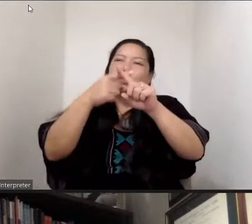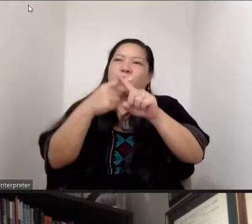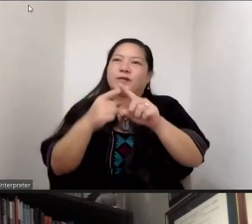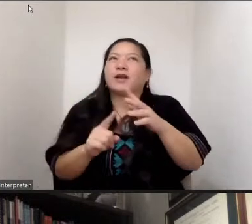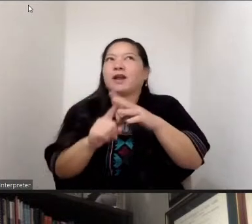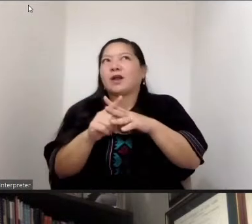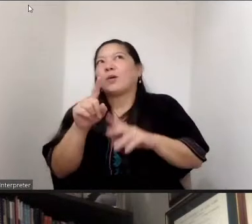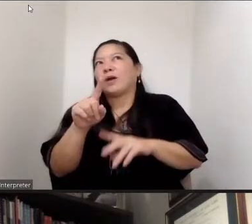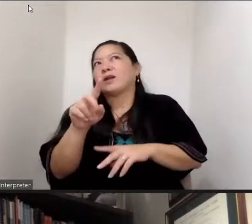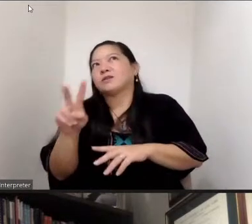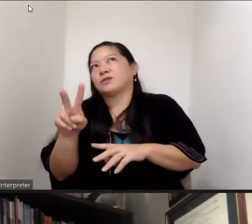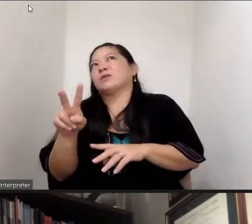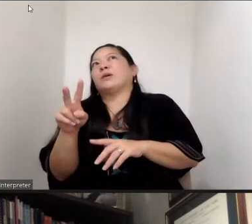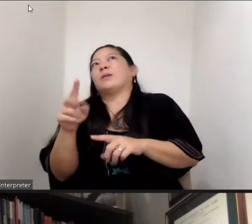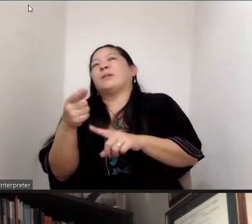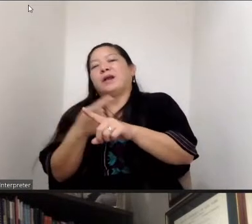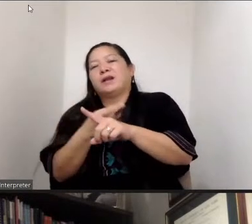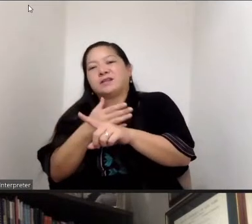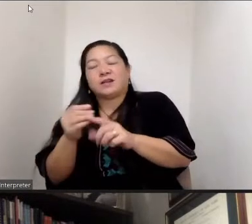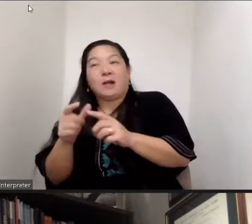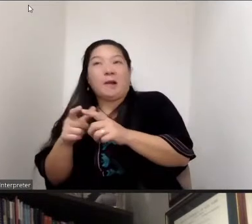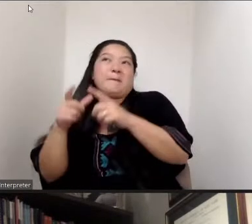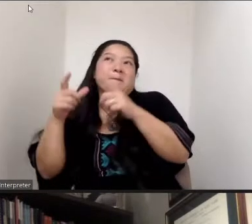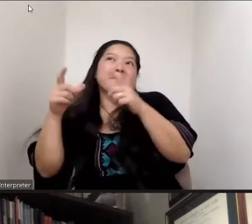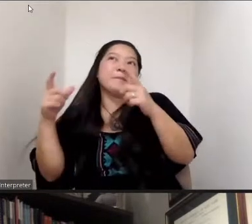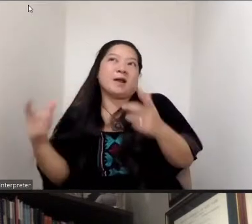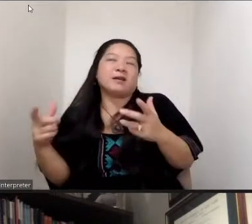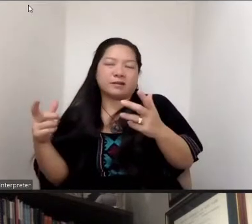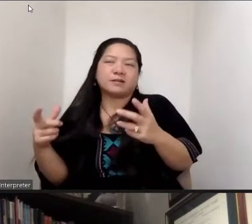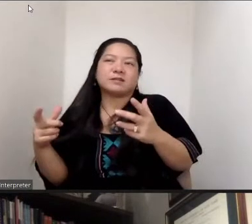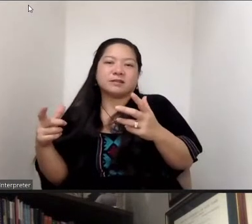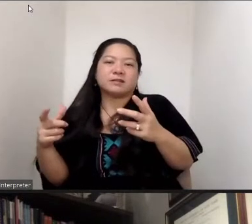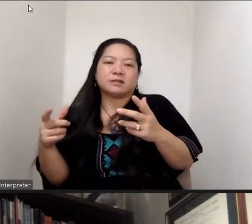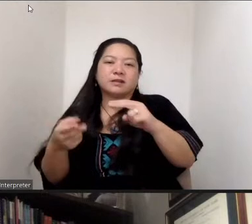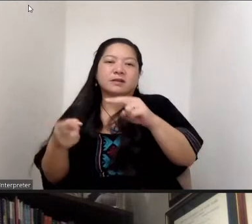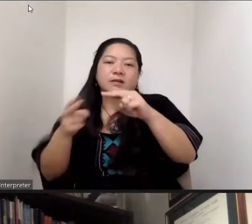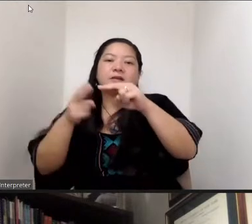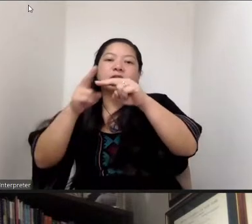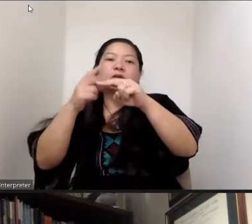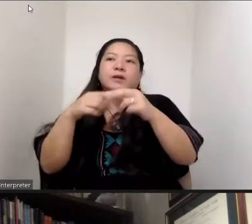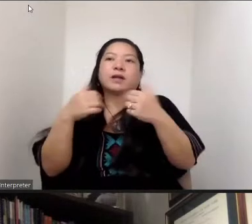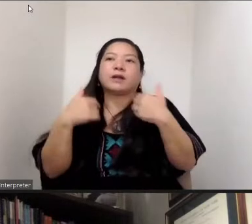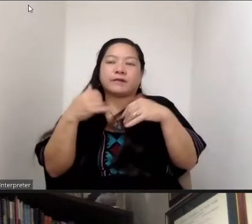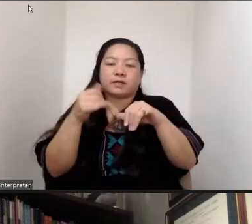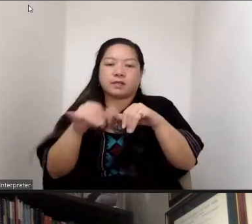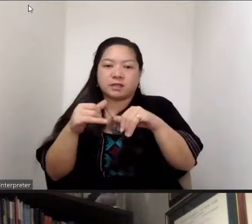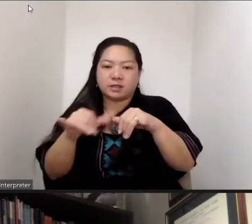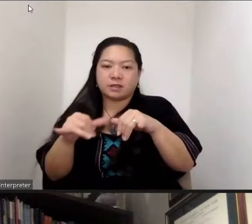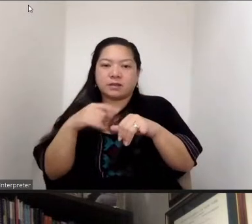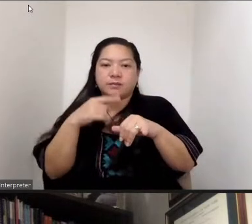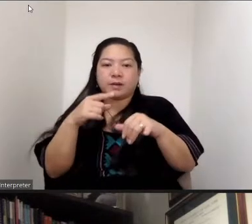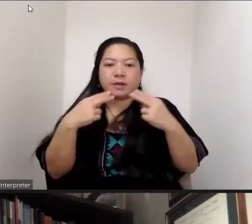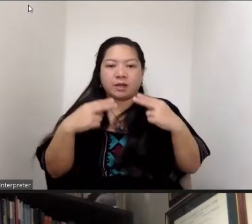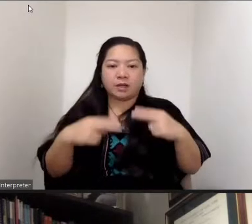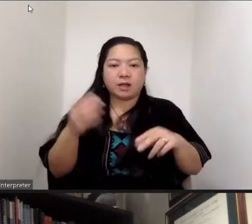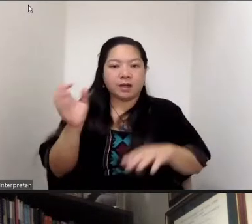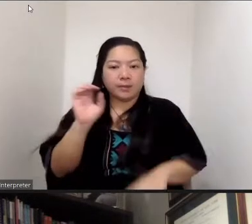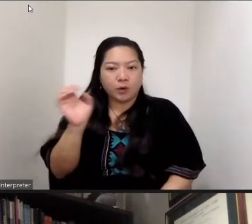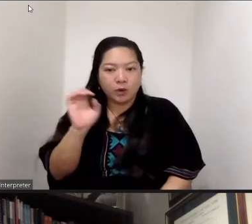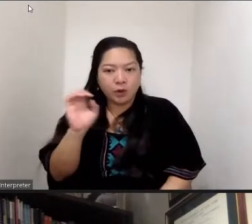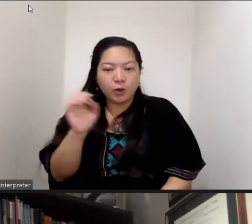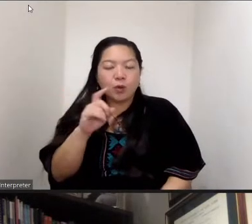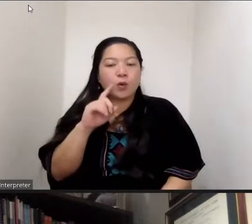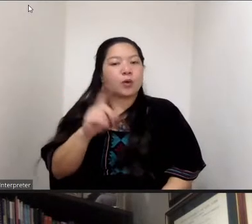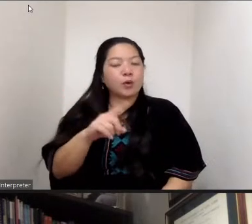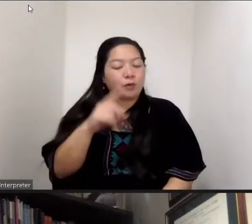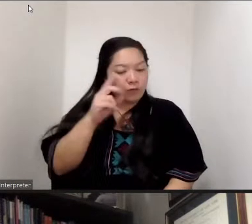months, and then a big surge. You know, we have to stay in this public health emergency in order for us to